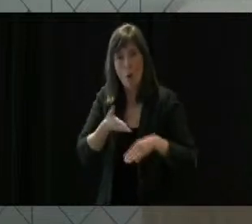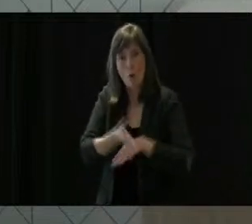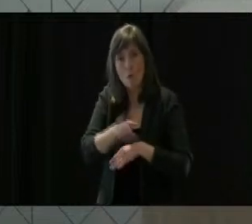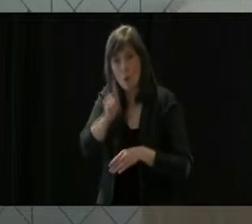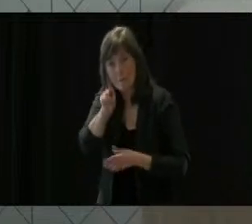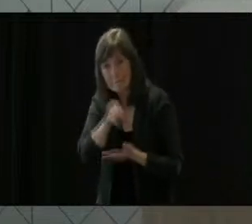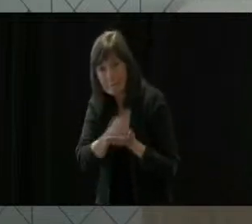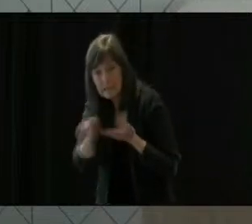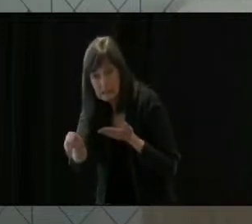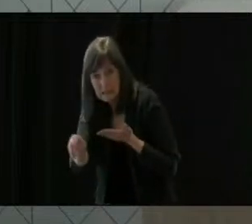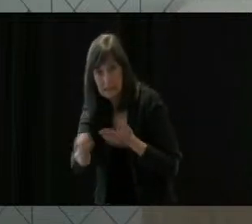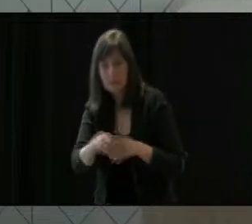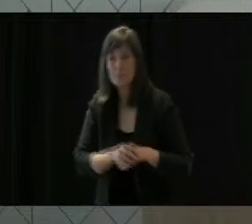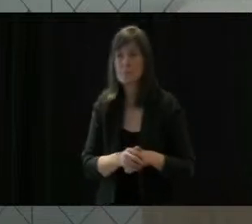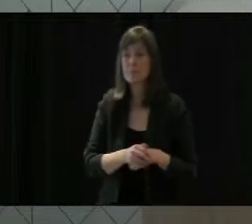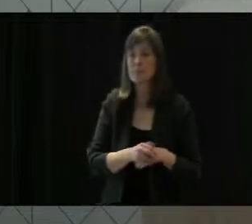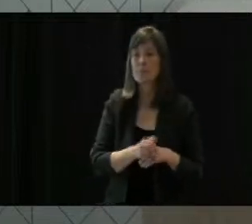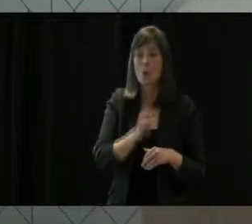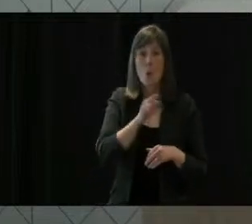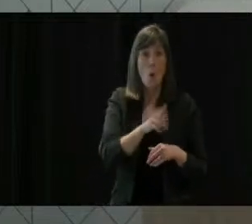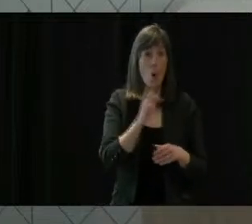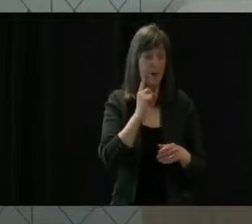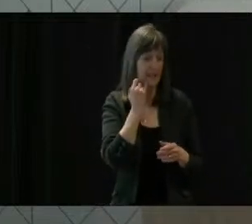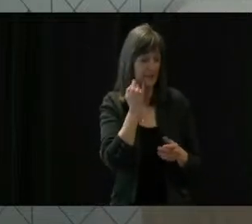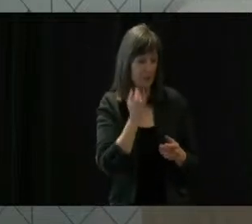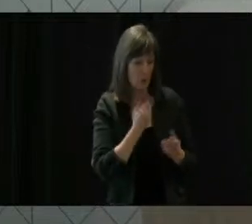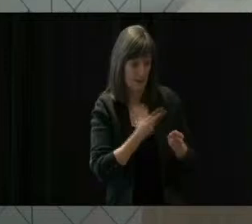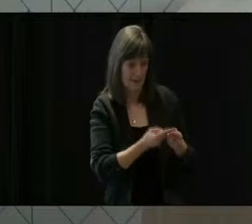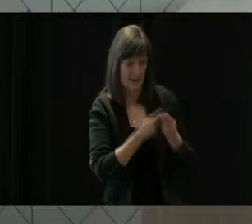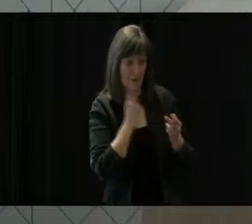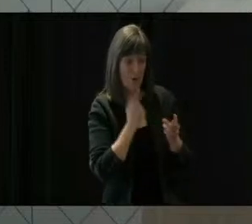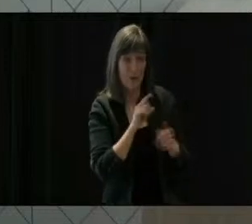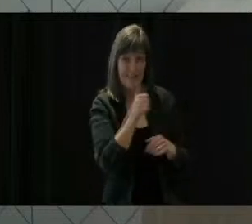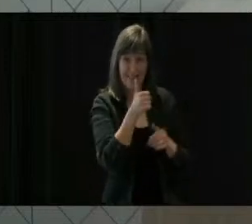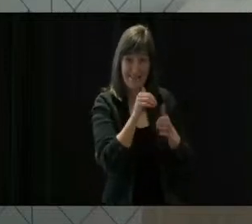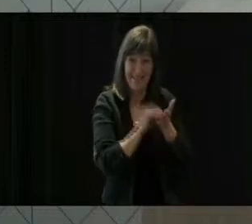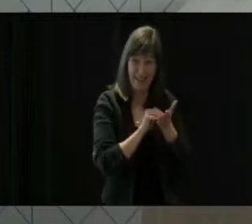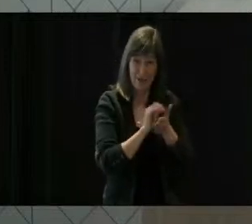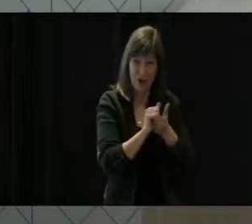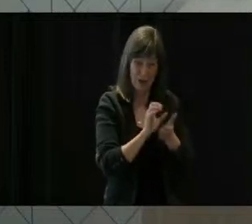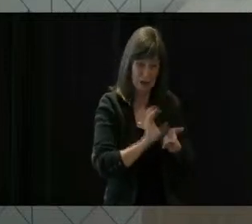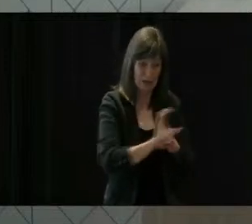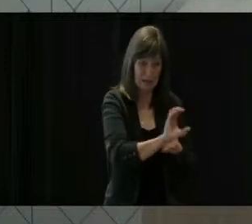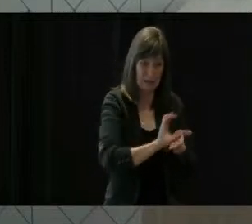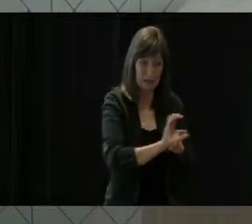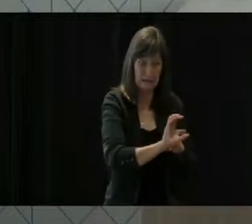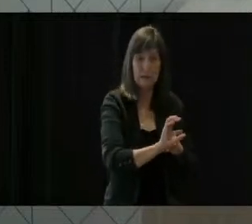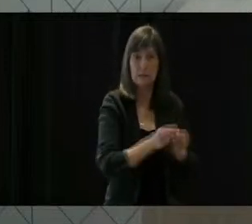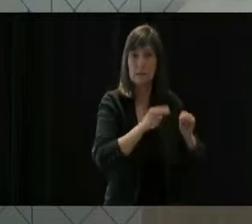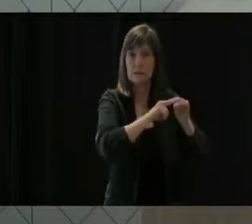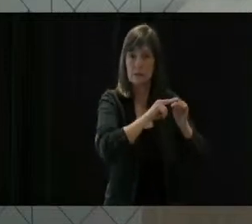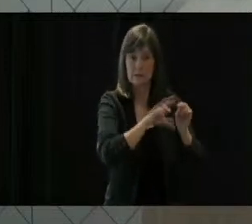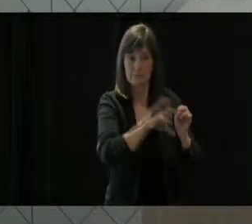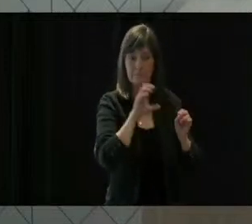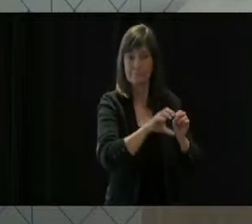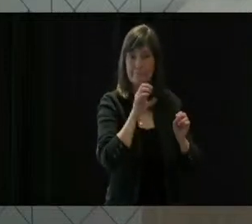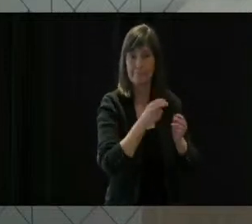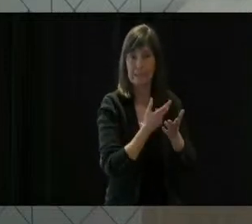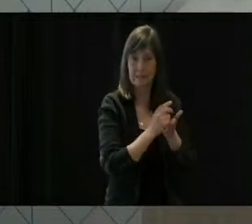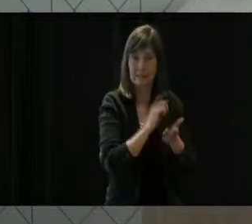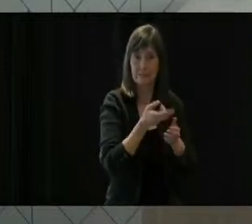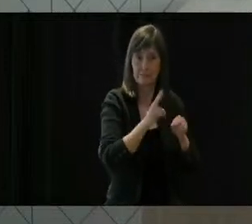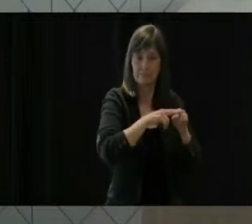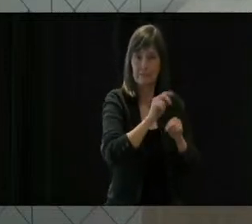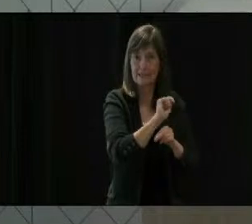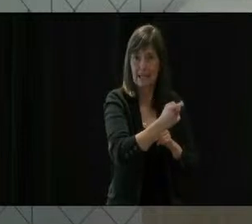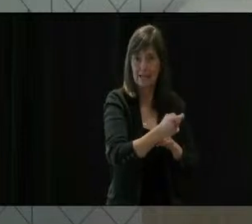$10,000 at a time. What we've tried to do is to say, well, look, we've got to sadly ask